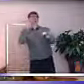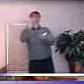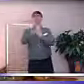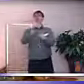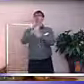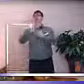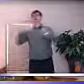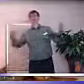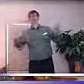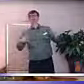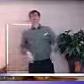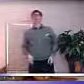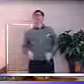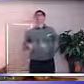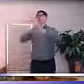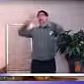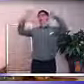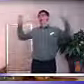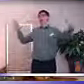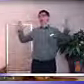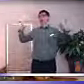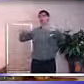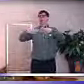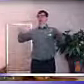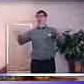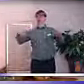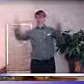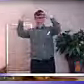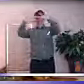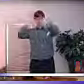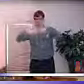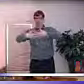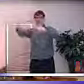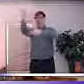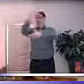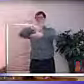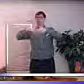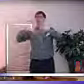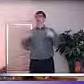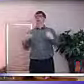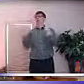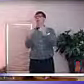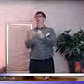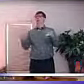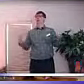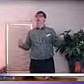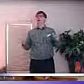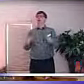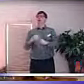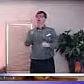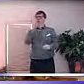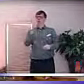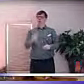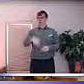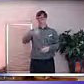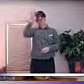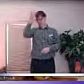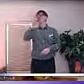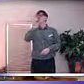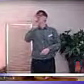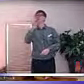area was a large wire meshed enclosed area that had a hen coop in there